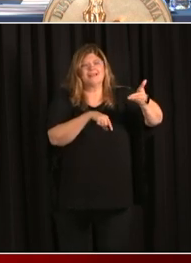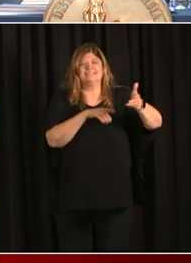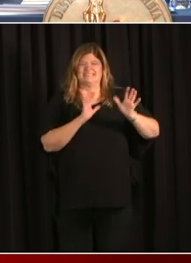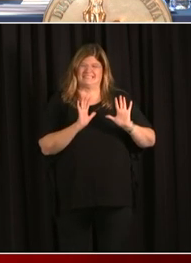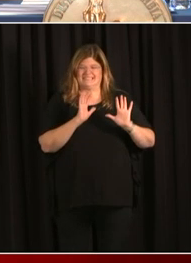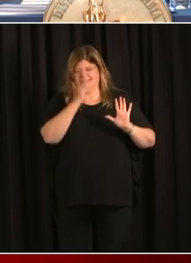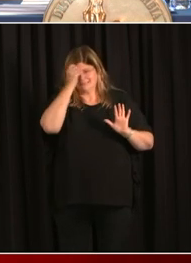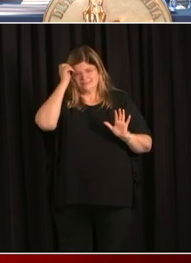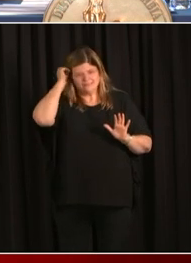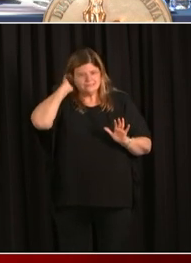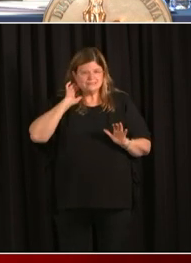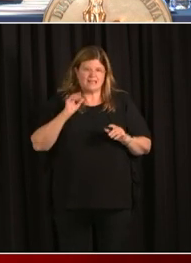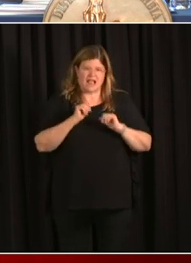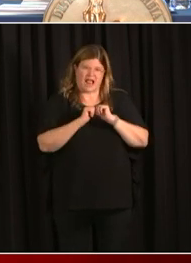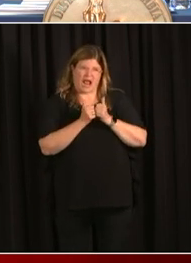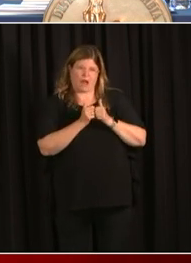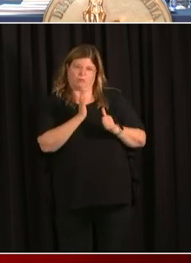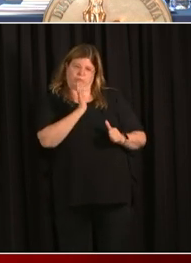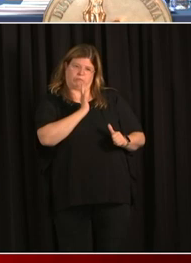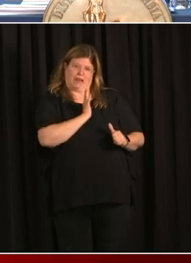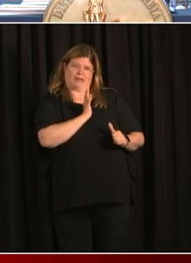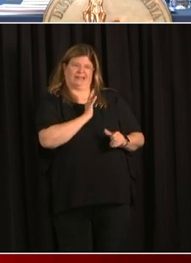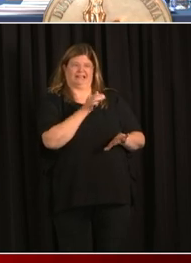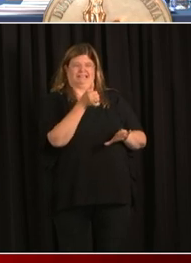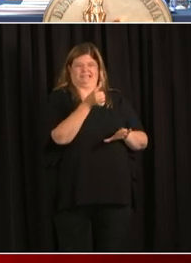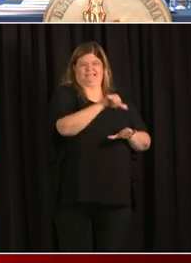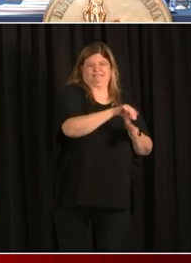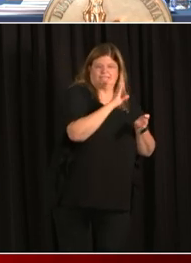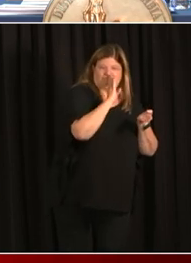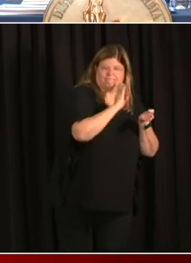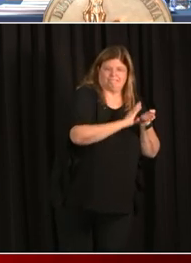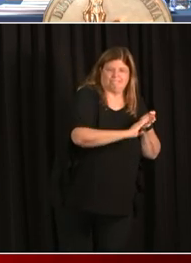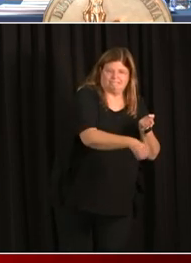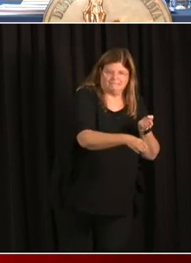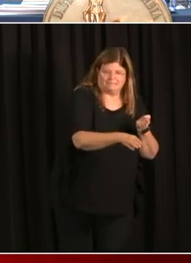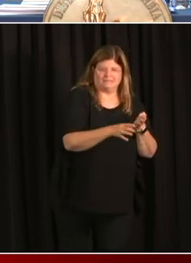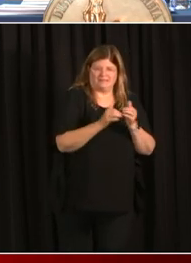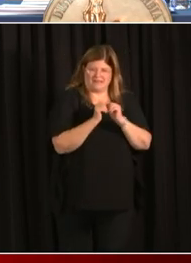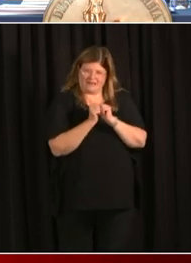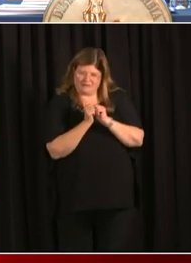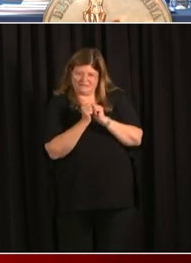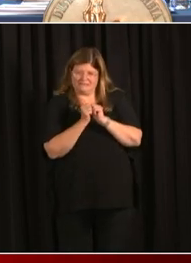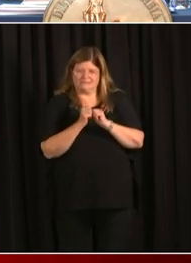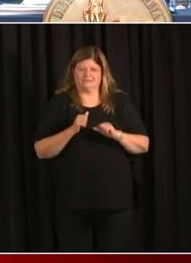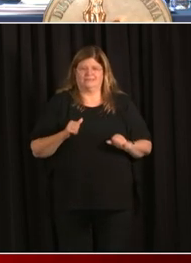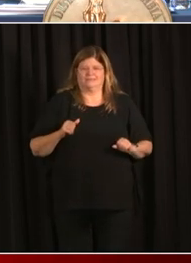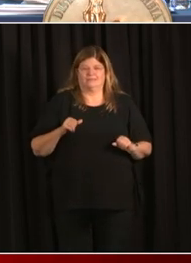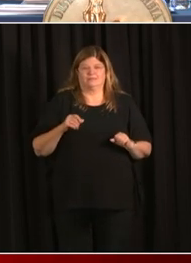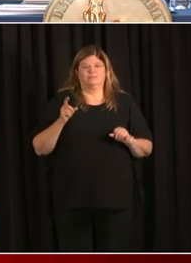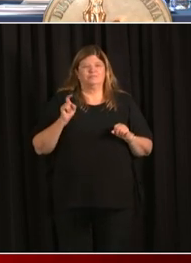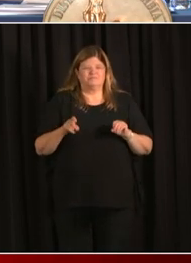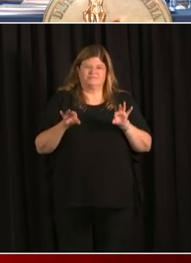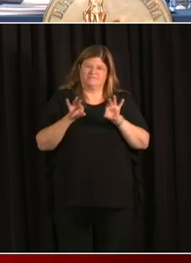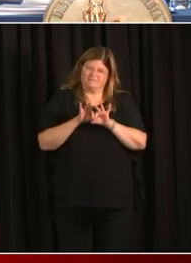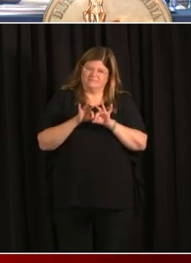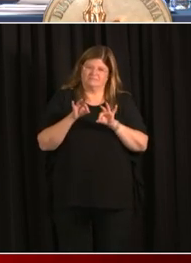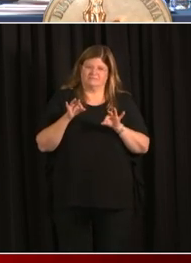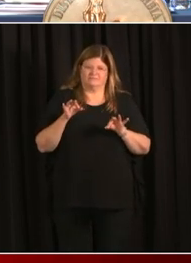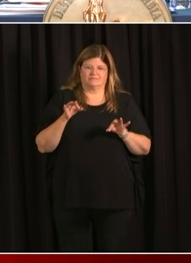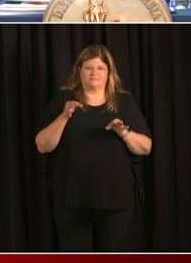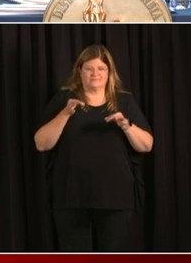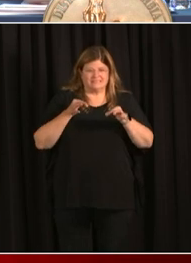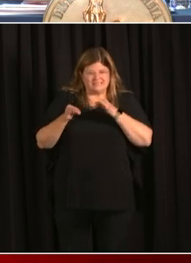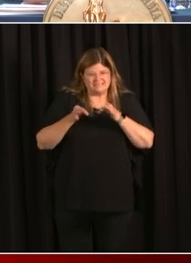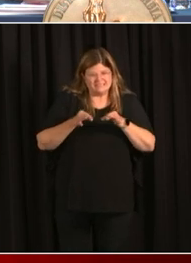politely decline based on your situation. We also just kind of wanted to lay out some